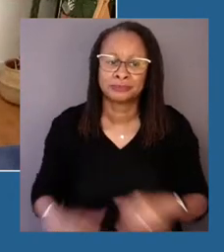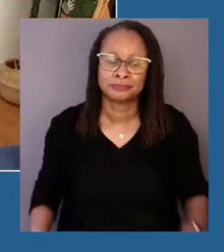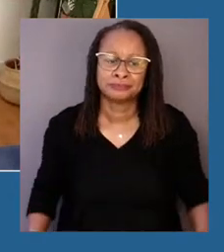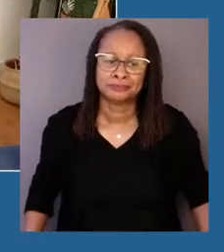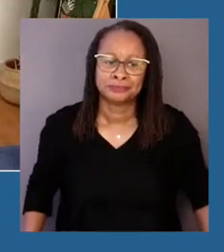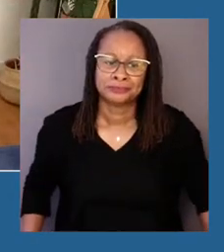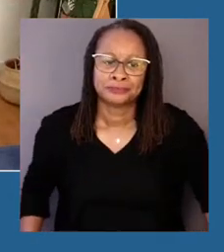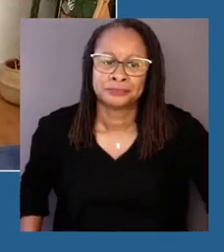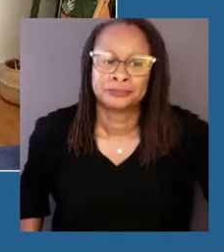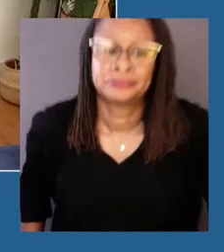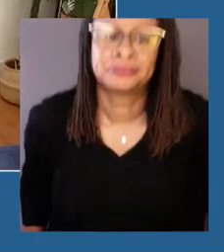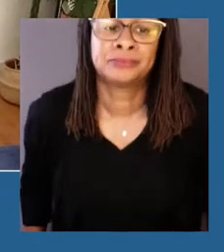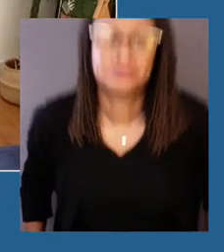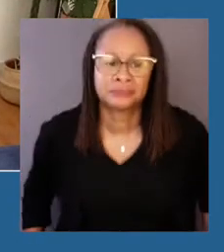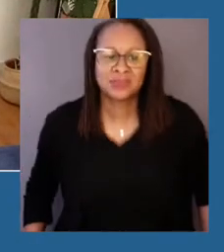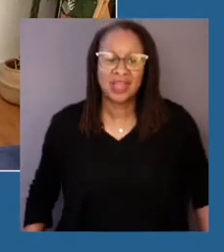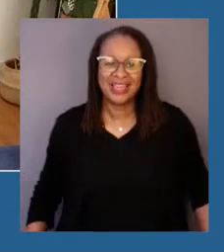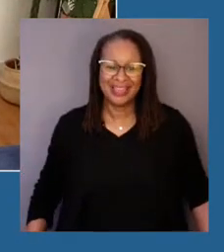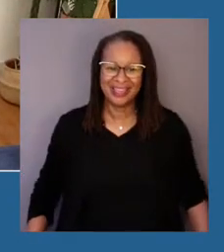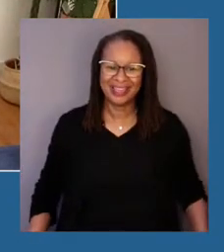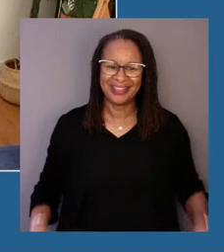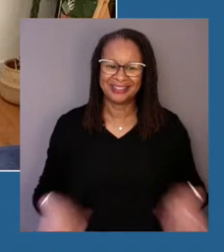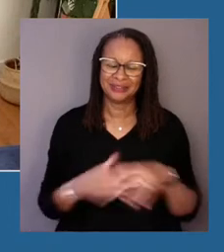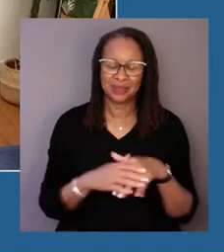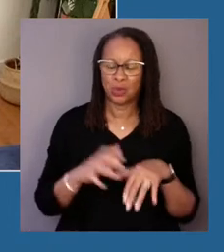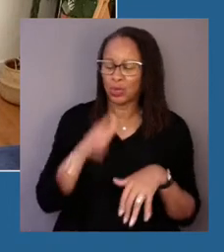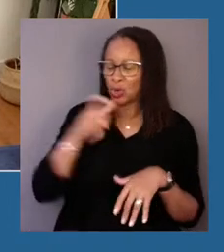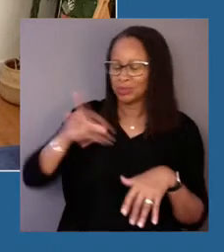Your apology is rebuffed, as we like to say.